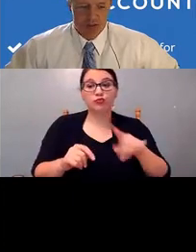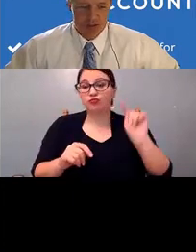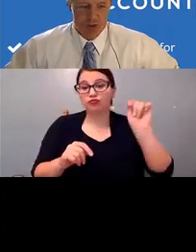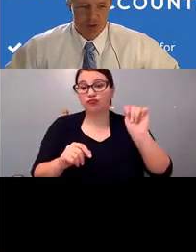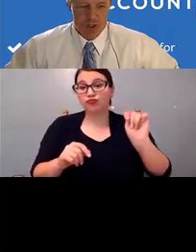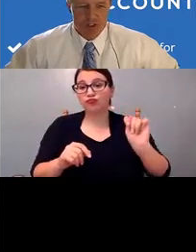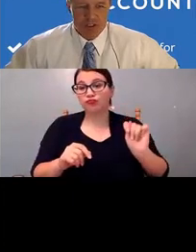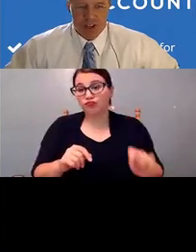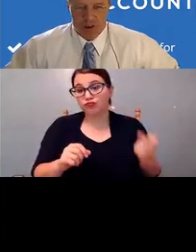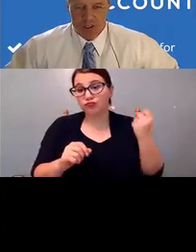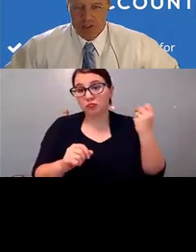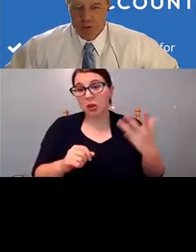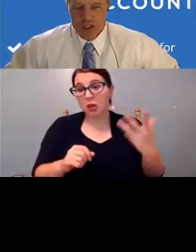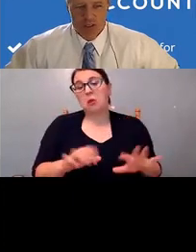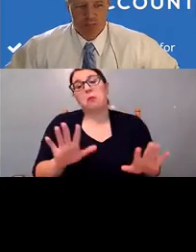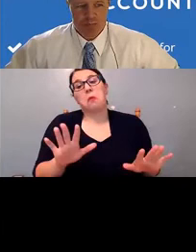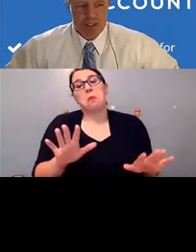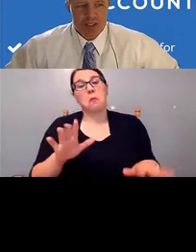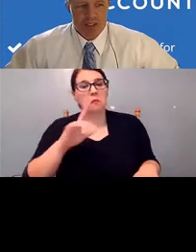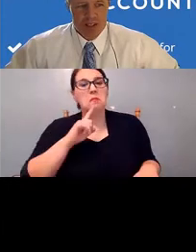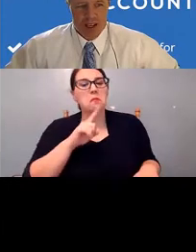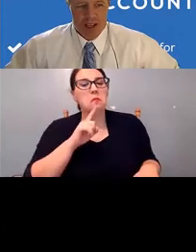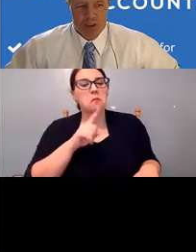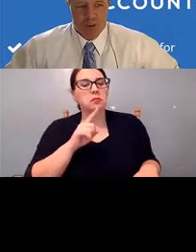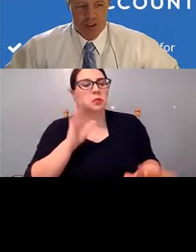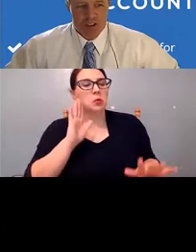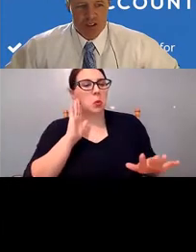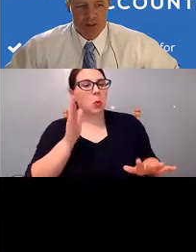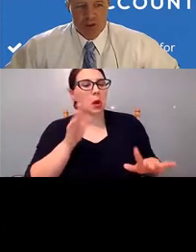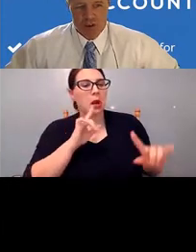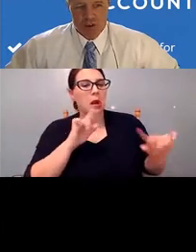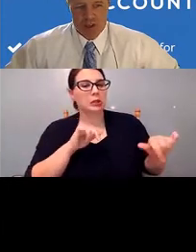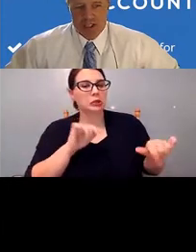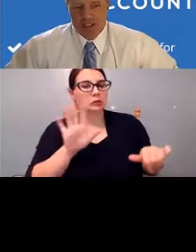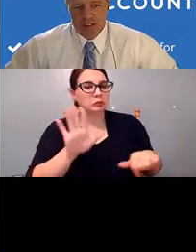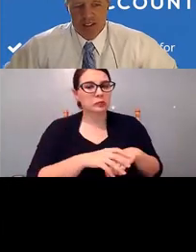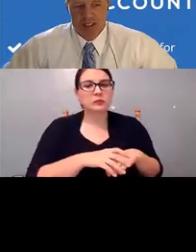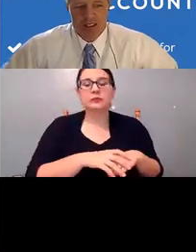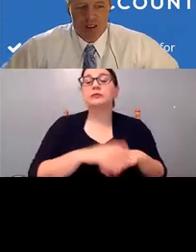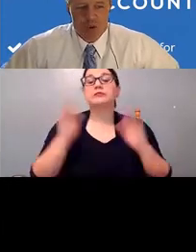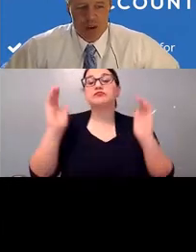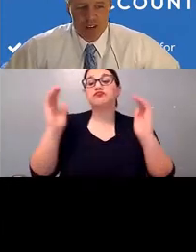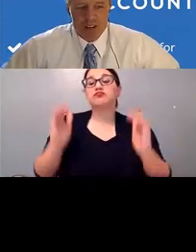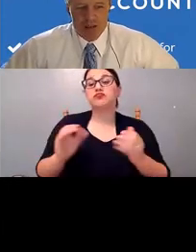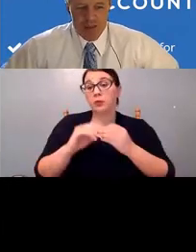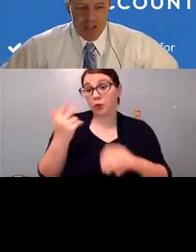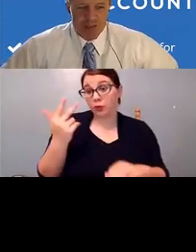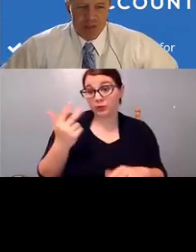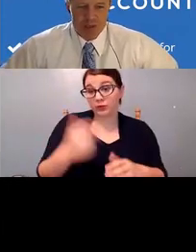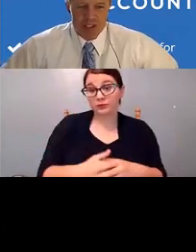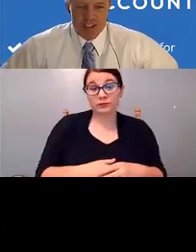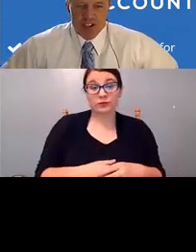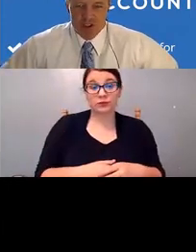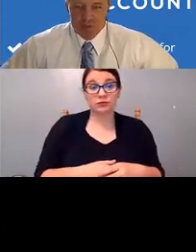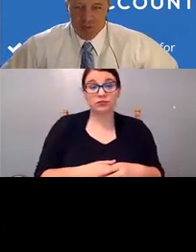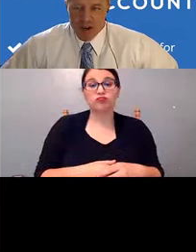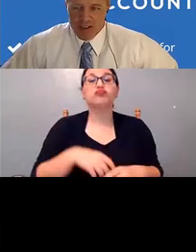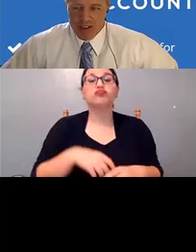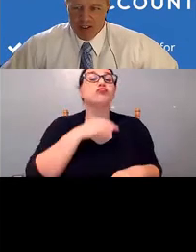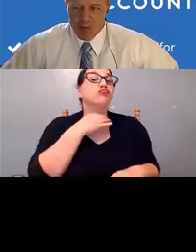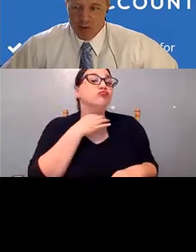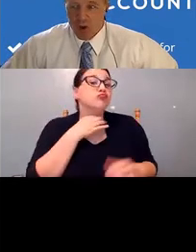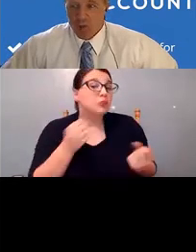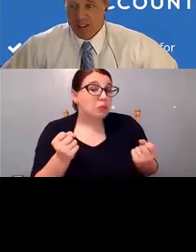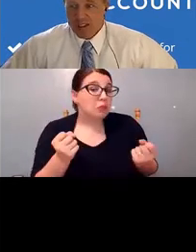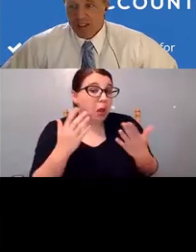Okay, we'll answer that one as well. And question number 3. What is the minimum initial